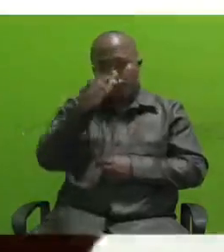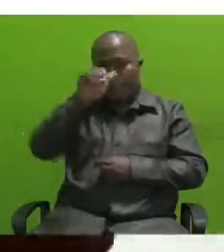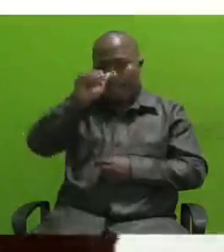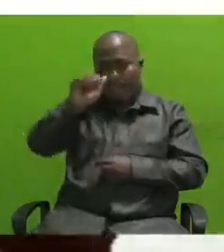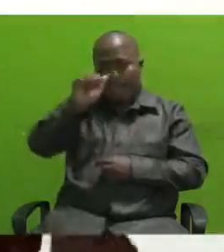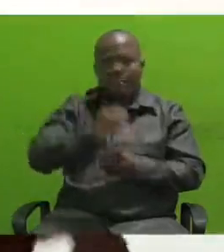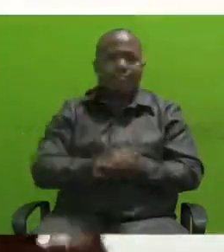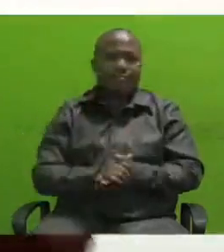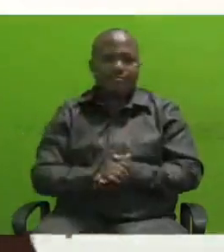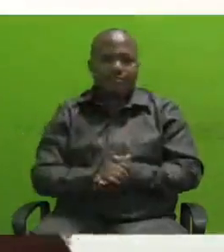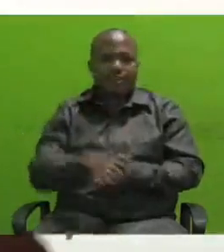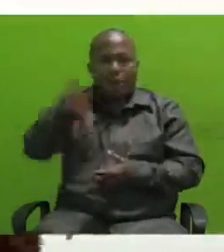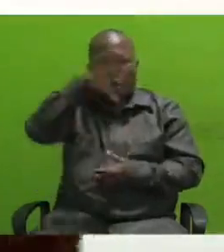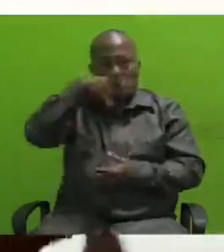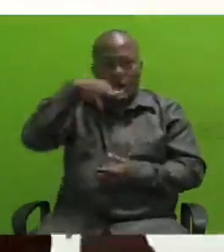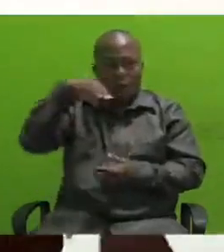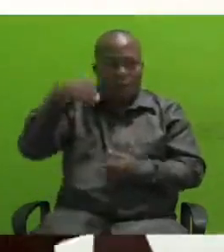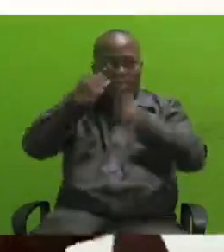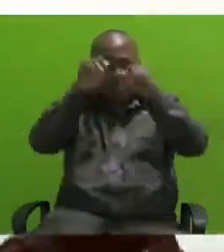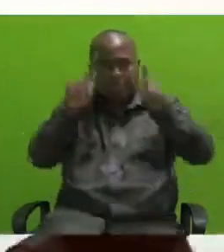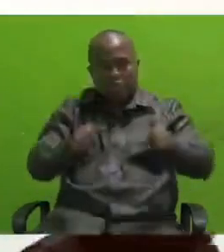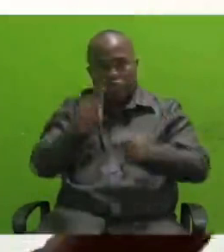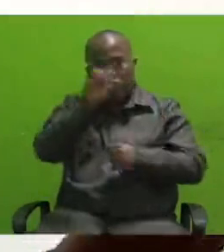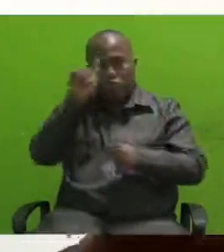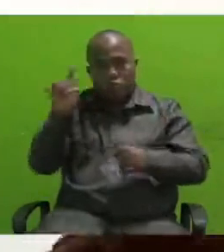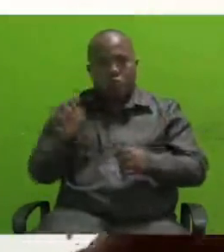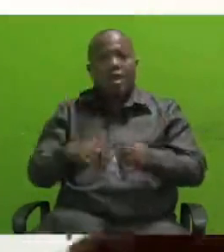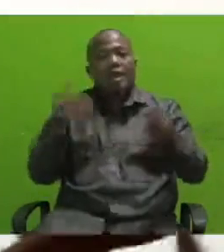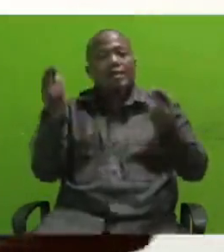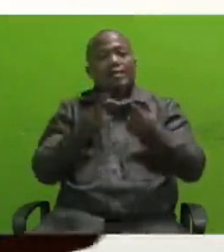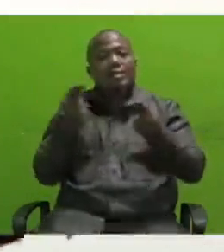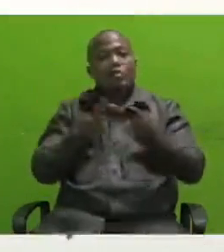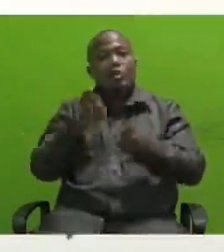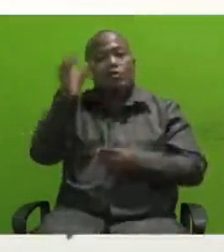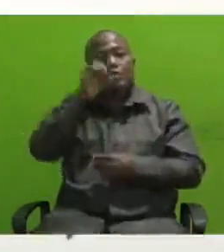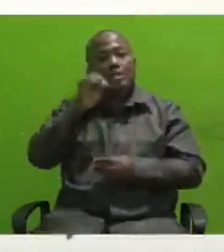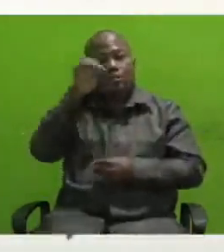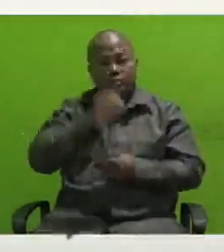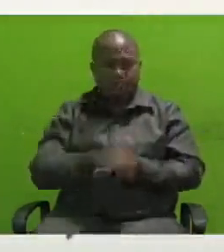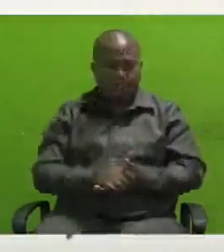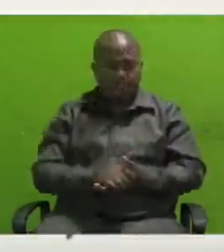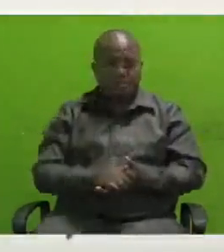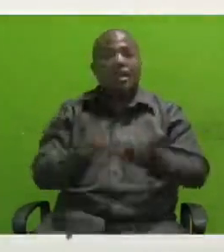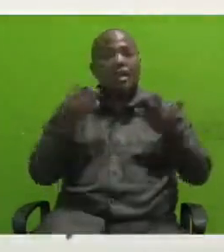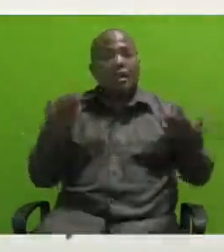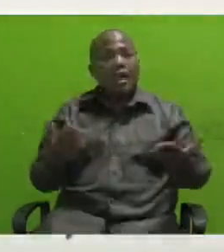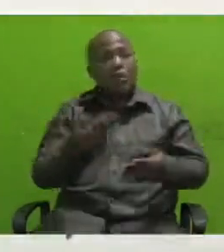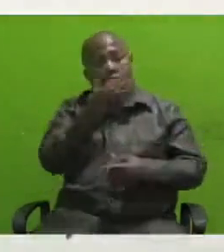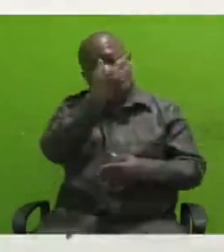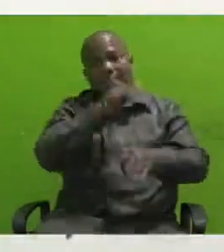2a, the whole thing square, this is equal to 0. Now, this